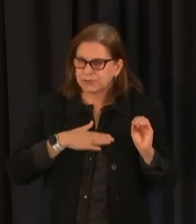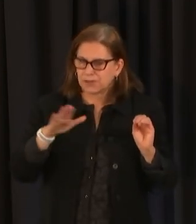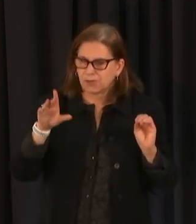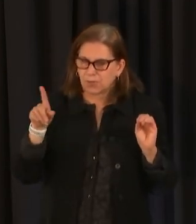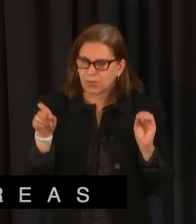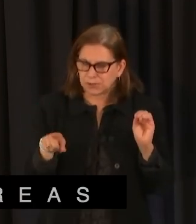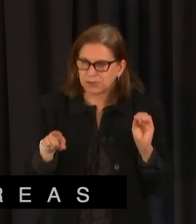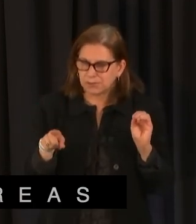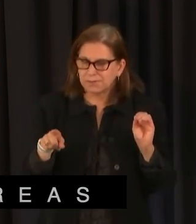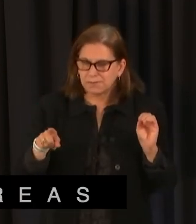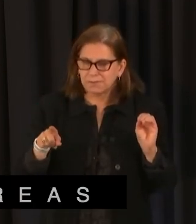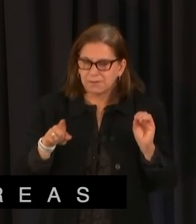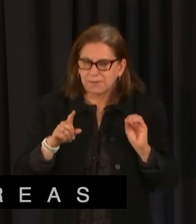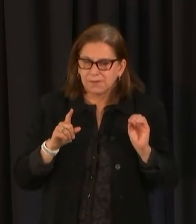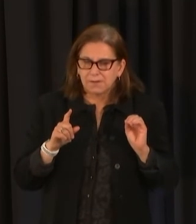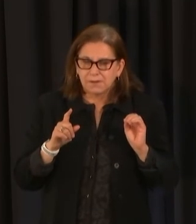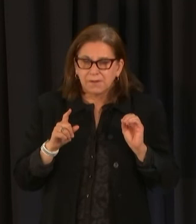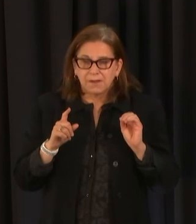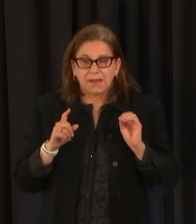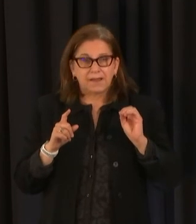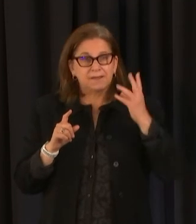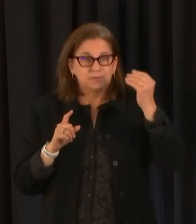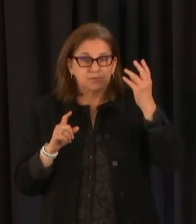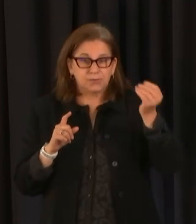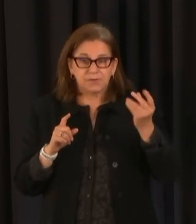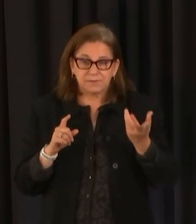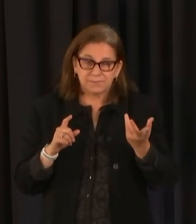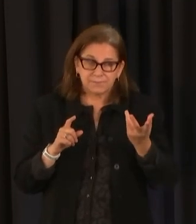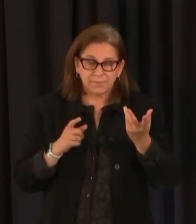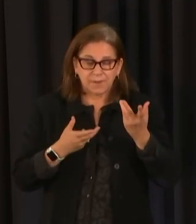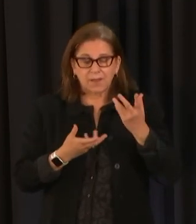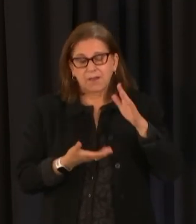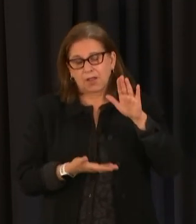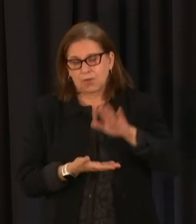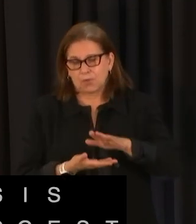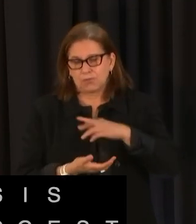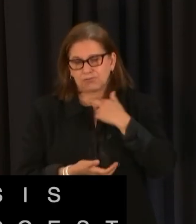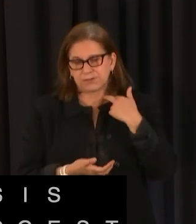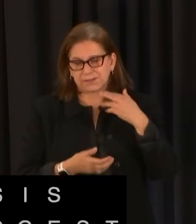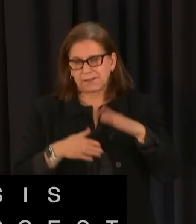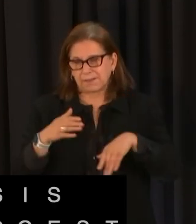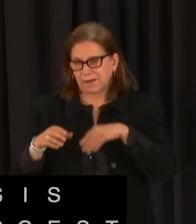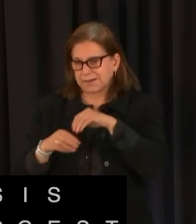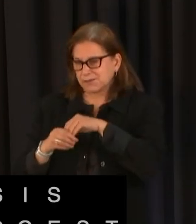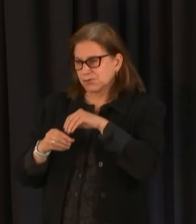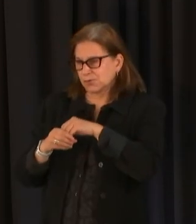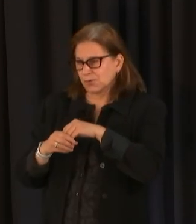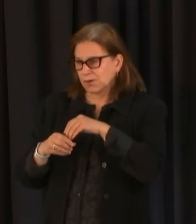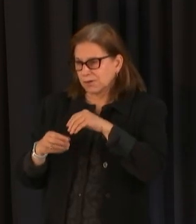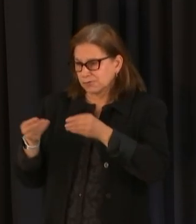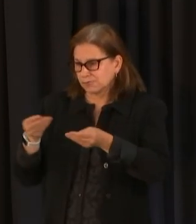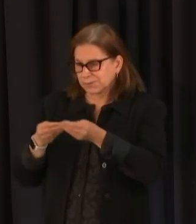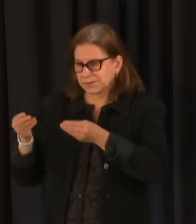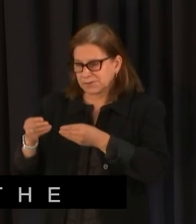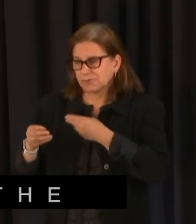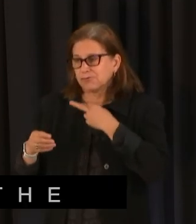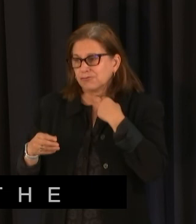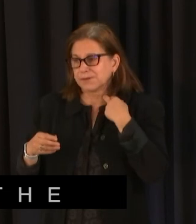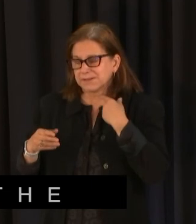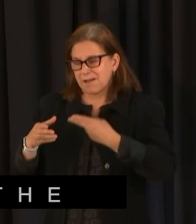emphasis on your question, which suggests that outdoor transmission, the risk is lower than indoor transmission. But there are opportunities when people are